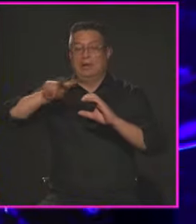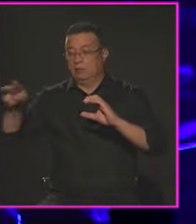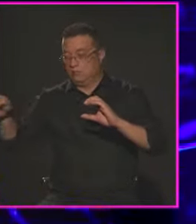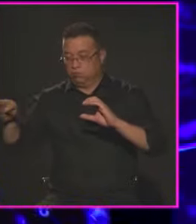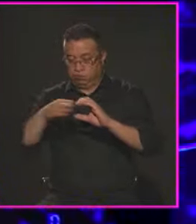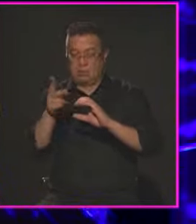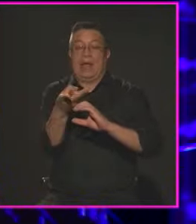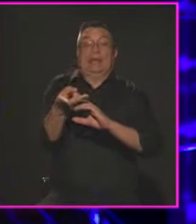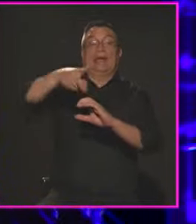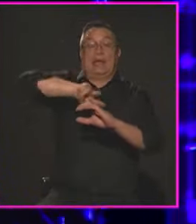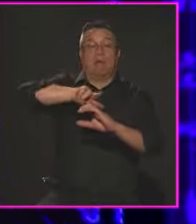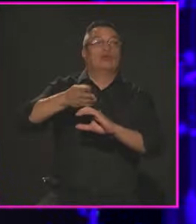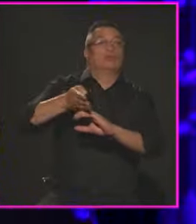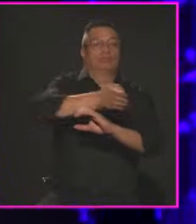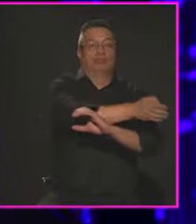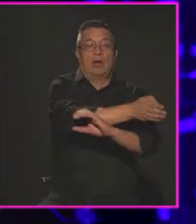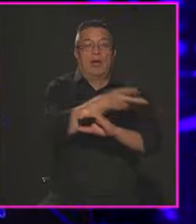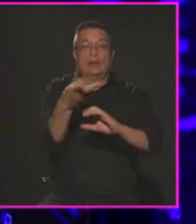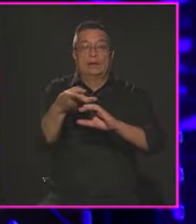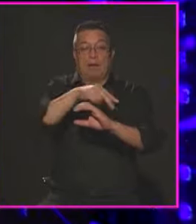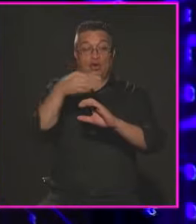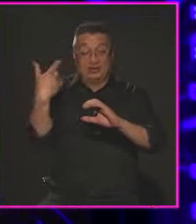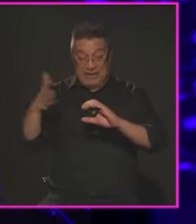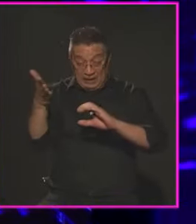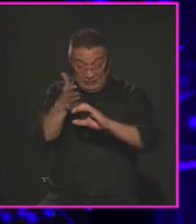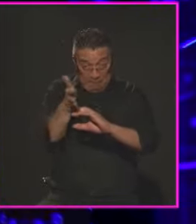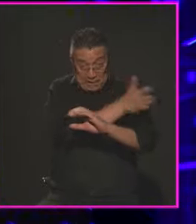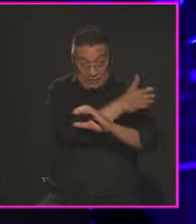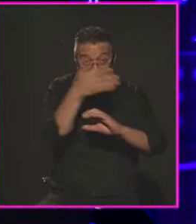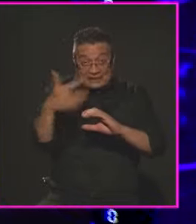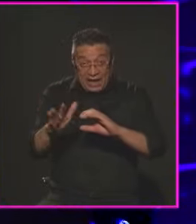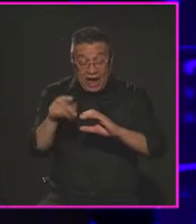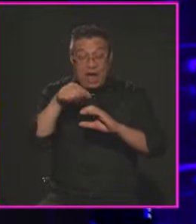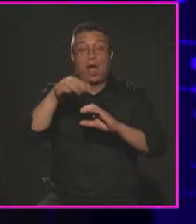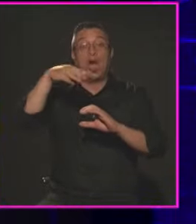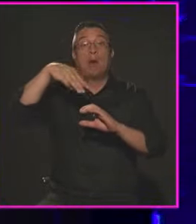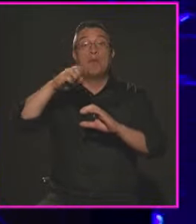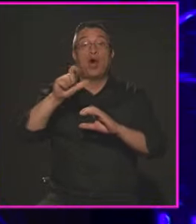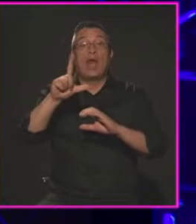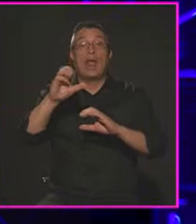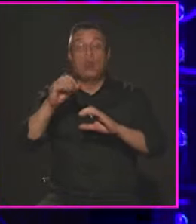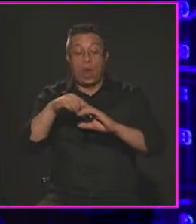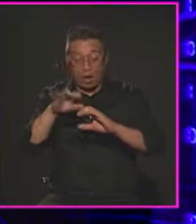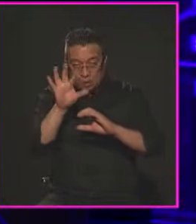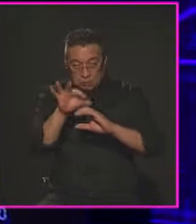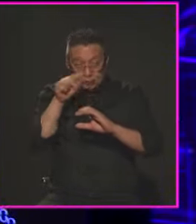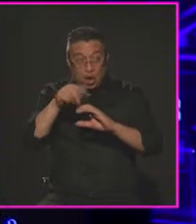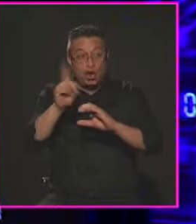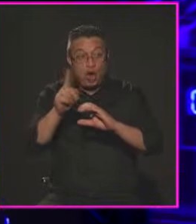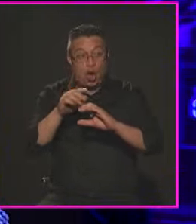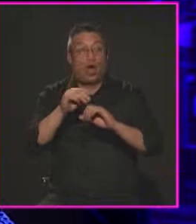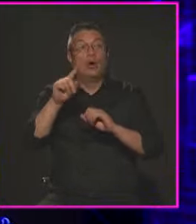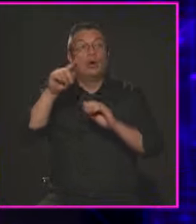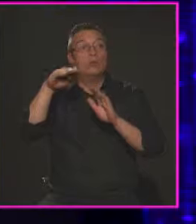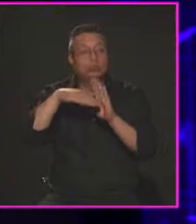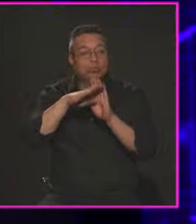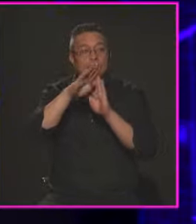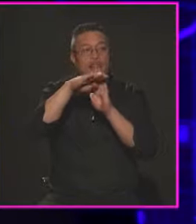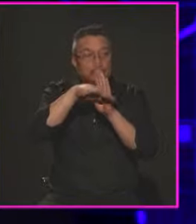the molecule missed the detector and the signal decreased. And so you see the kind of signal that